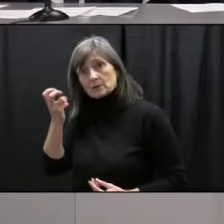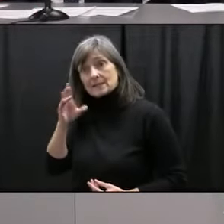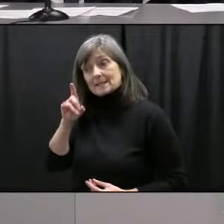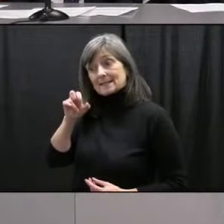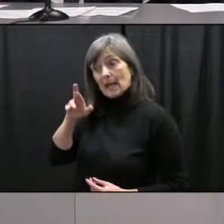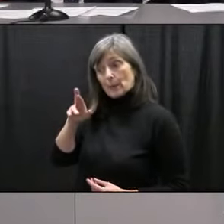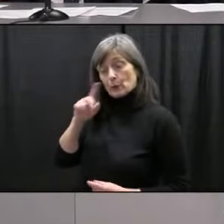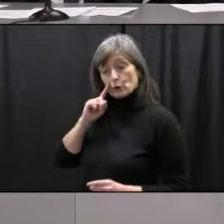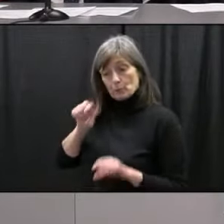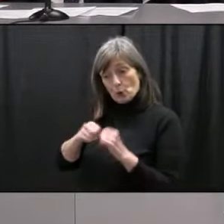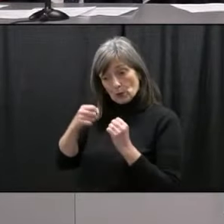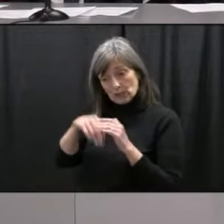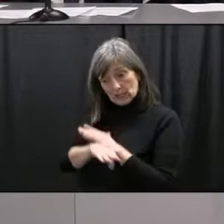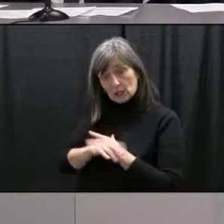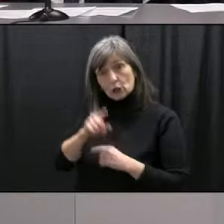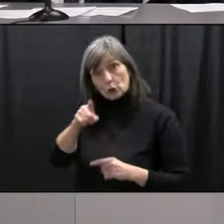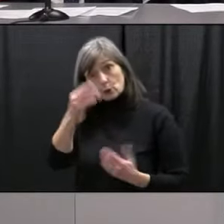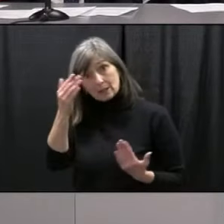we're experiencing?